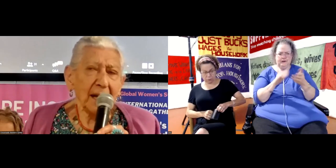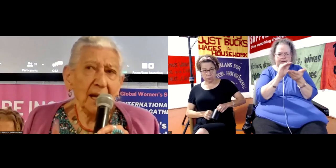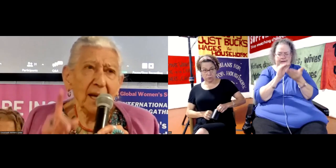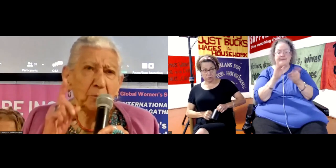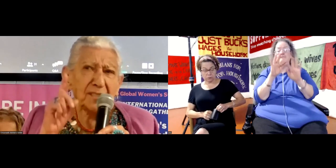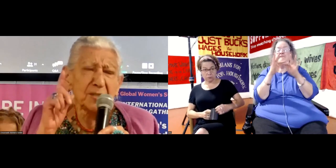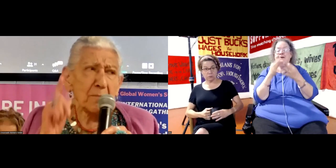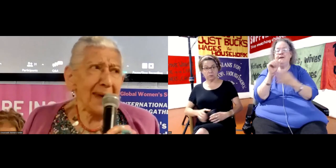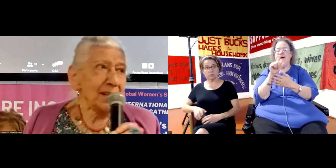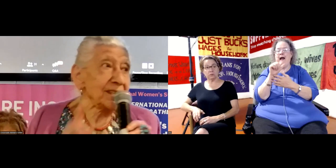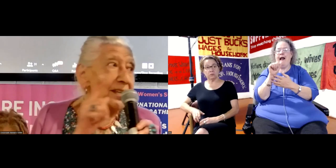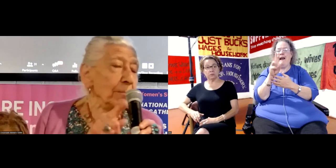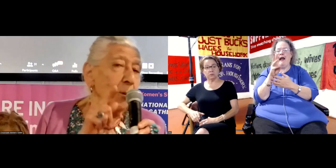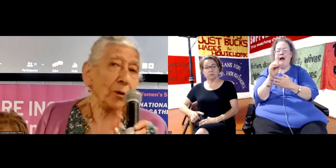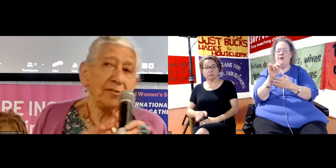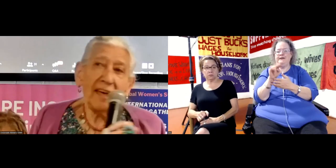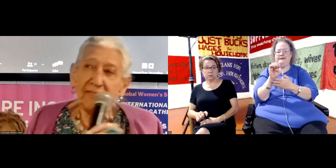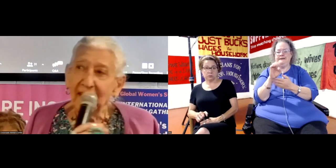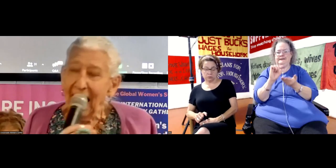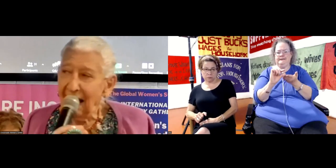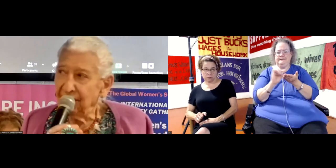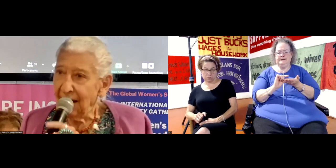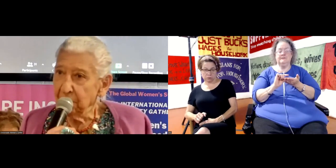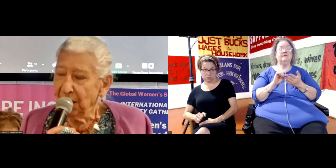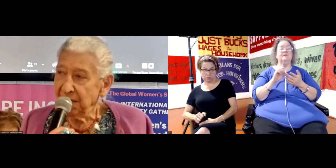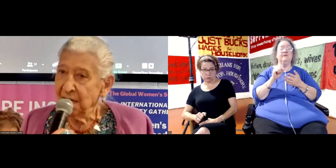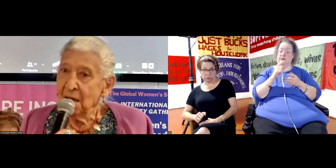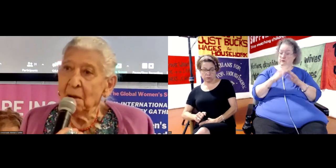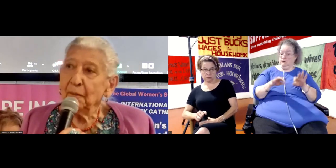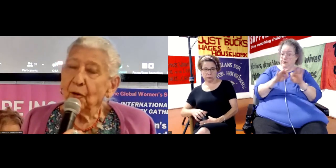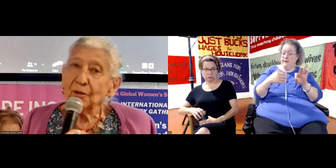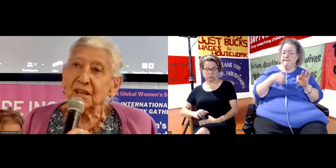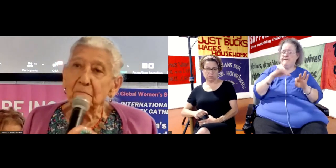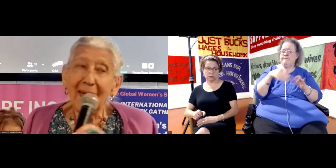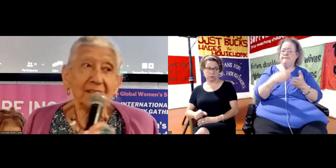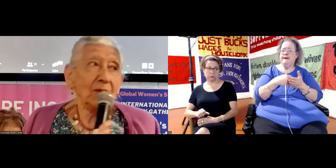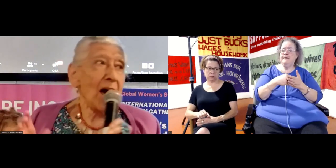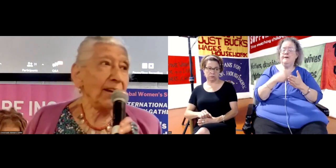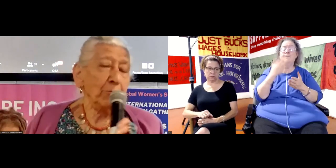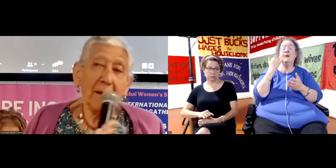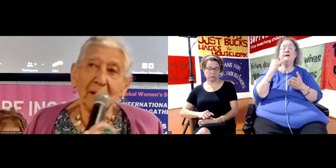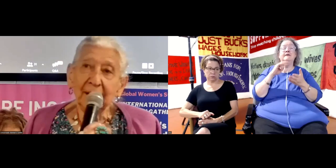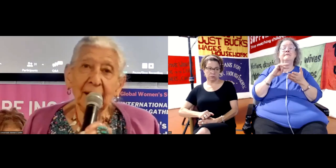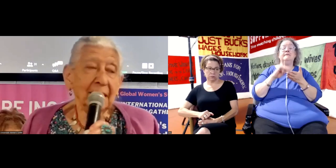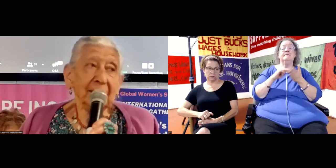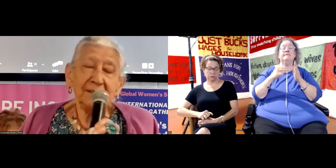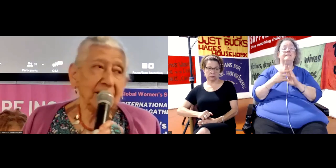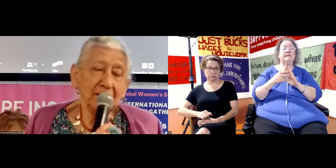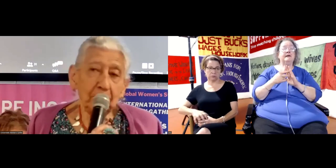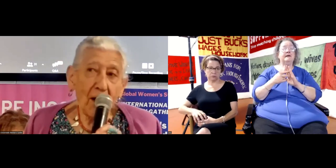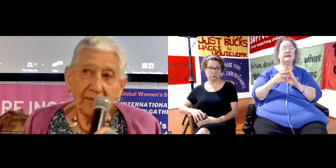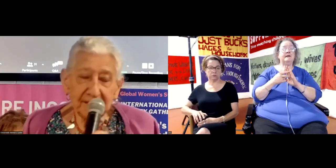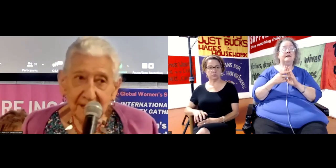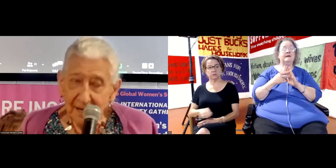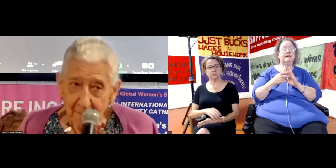And it was tremendously important that they had that money, because it meant a lot of women